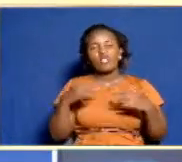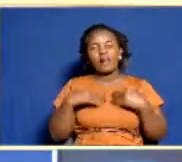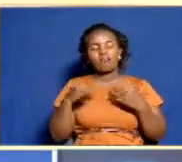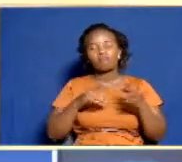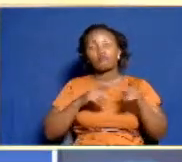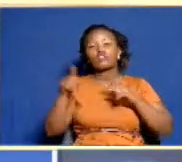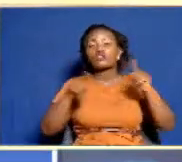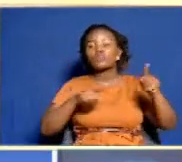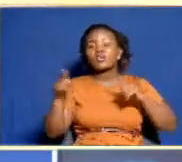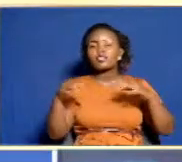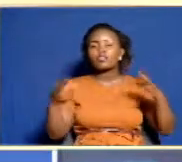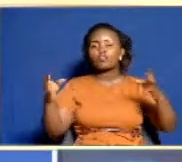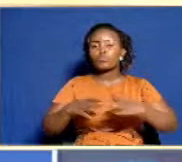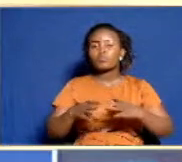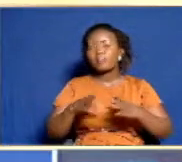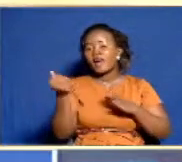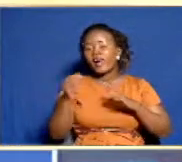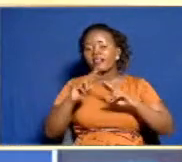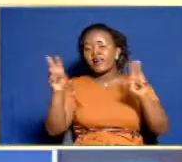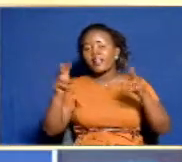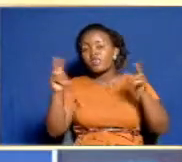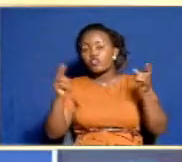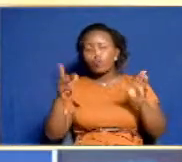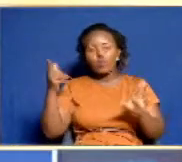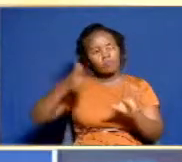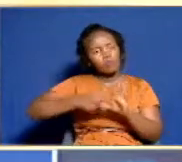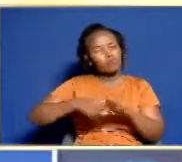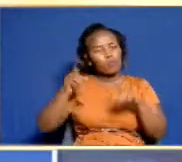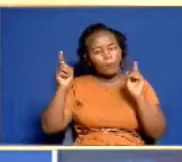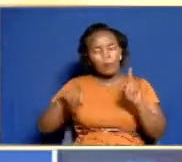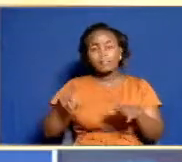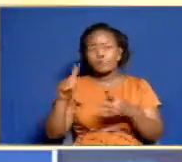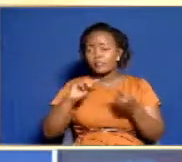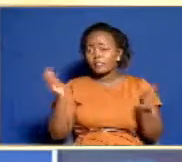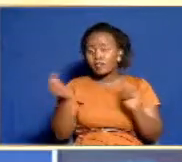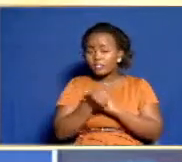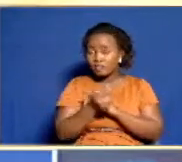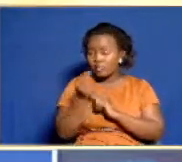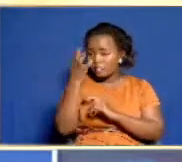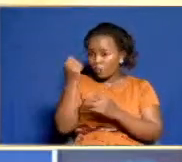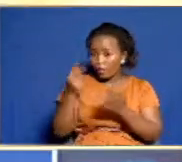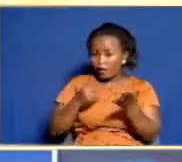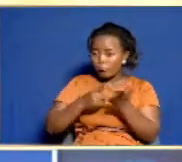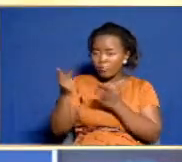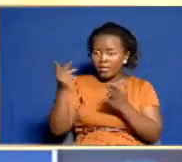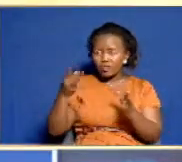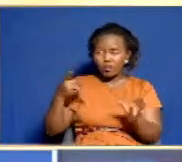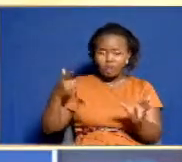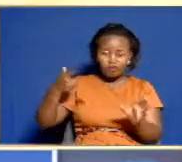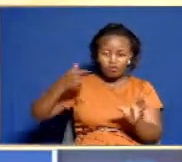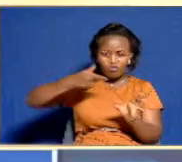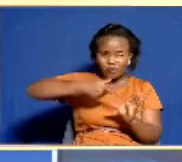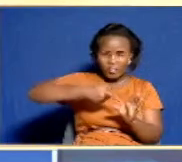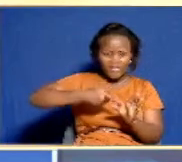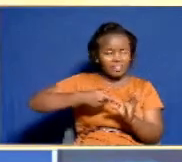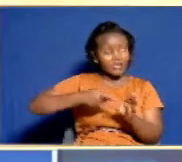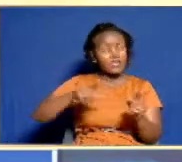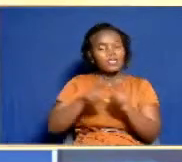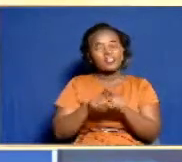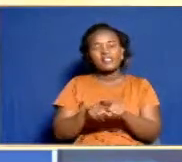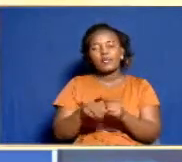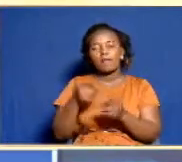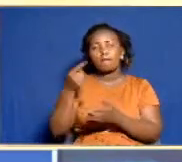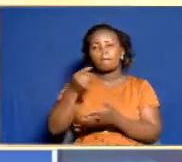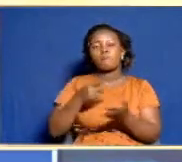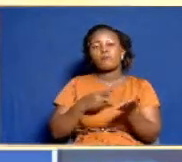alafu maneno mengine kama ya mafuta waangalie, kwa sababu hiyo bei ya mafuta ikienda juu sana pia bei zetu zitaenda